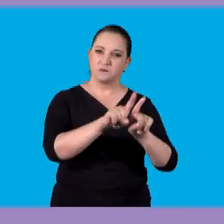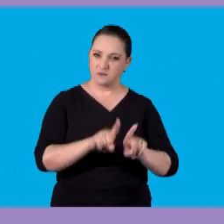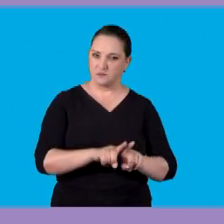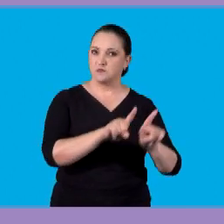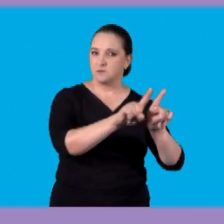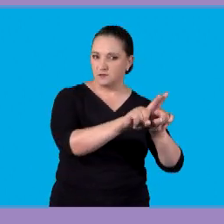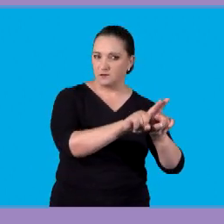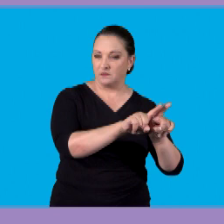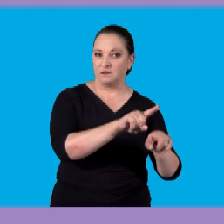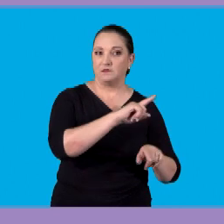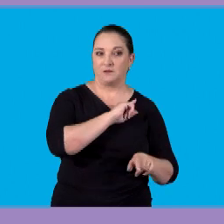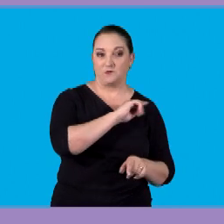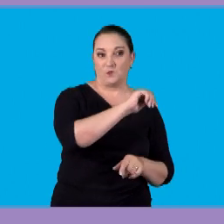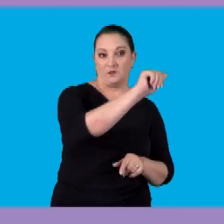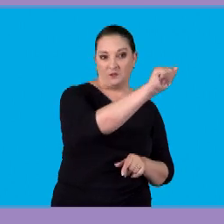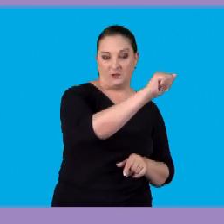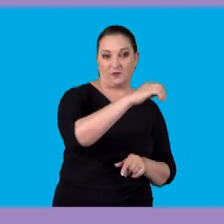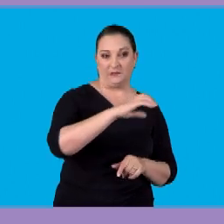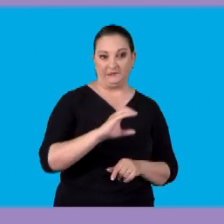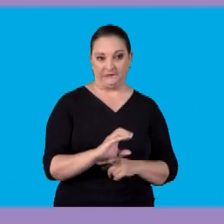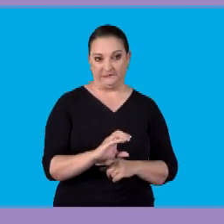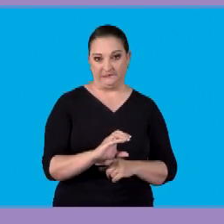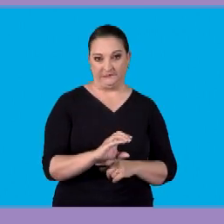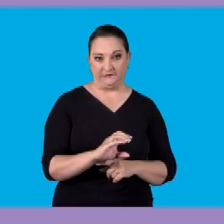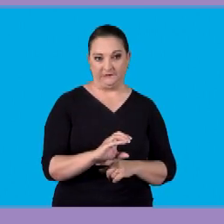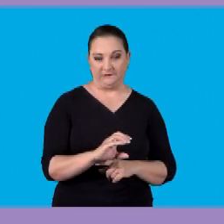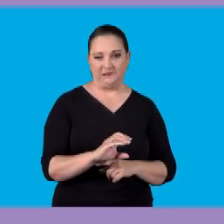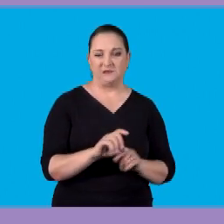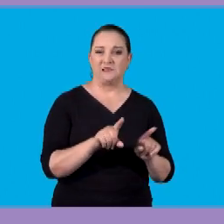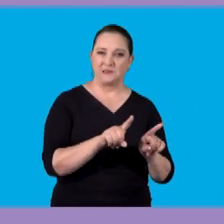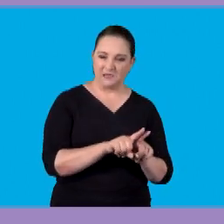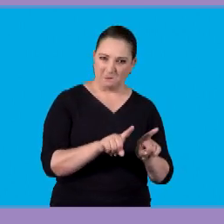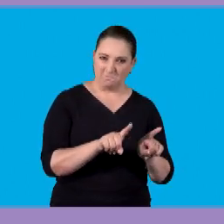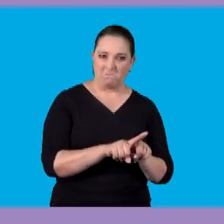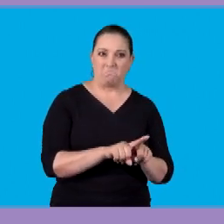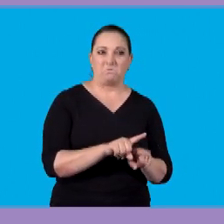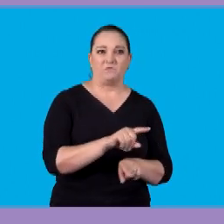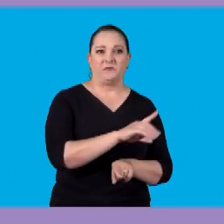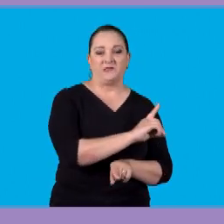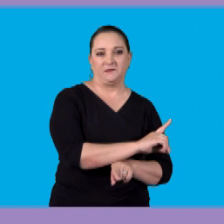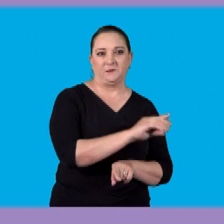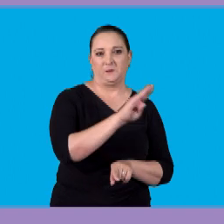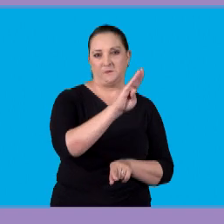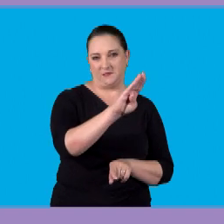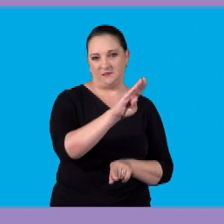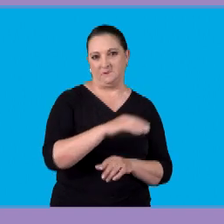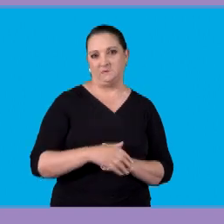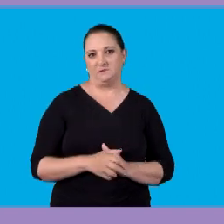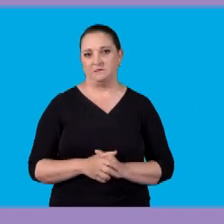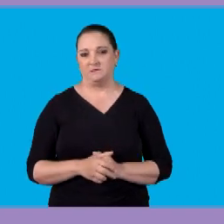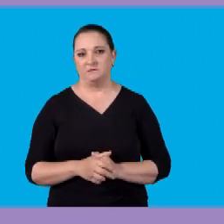also equal. So this means that AC is equal to